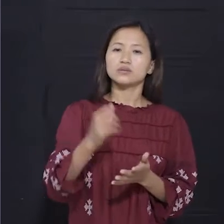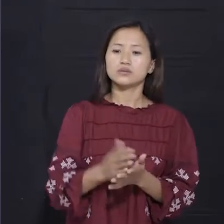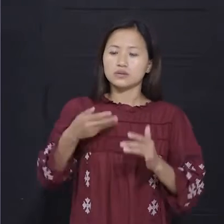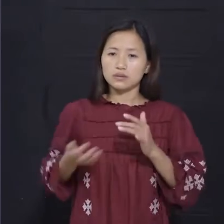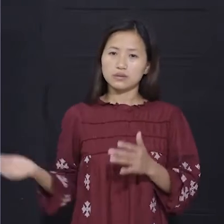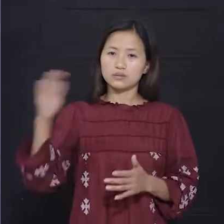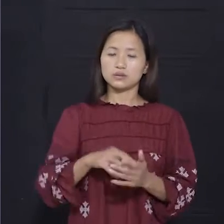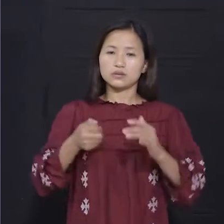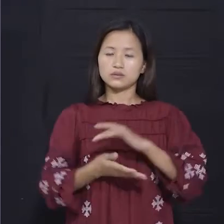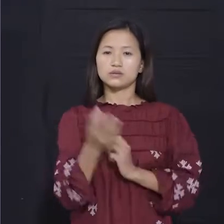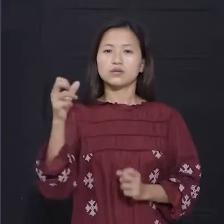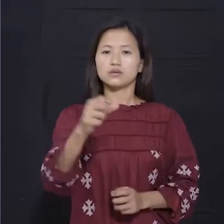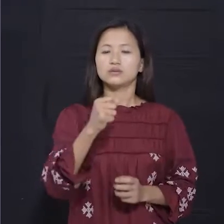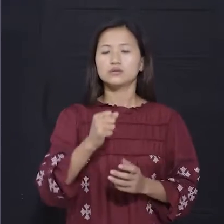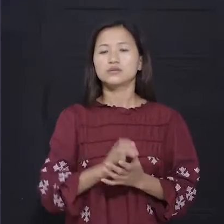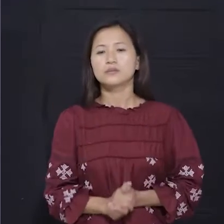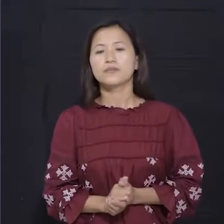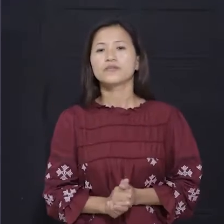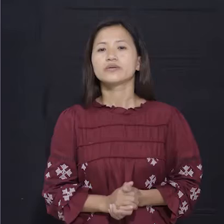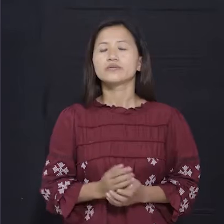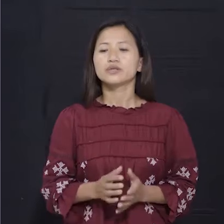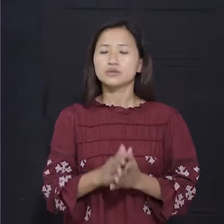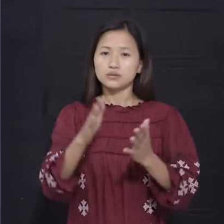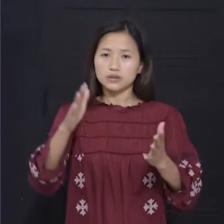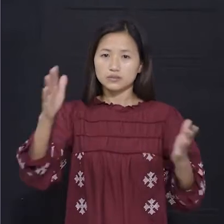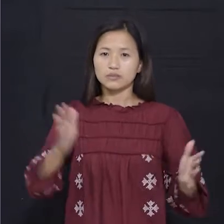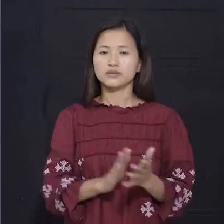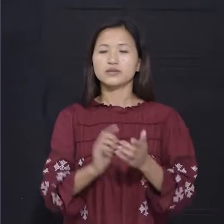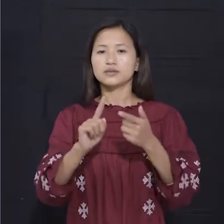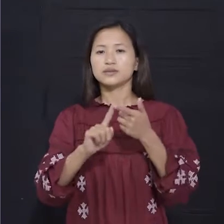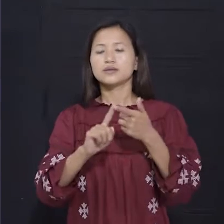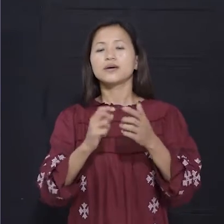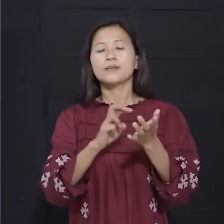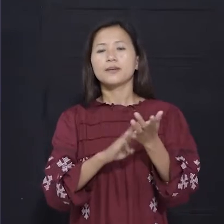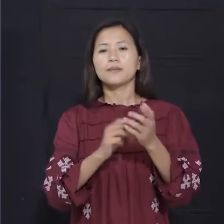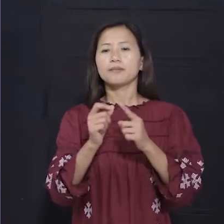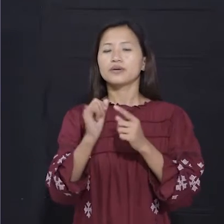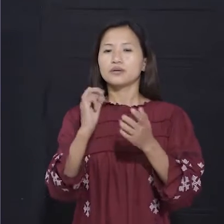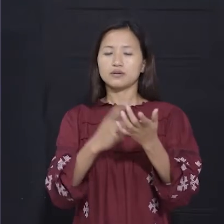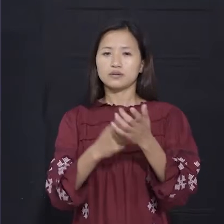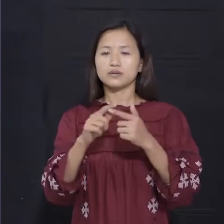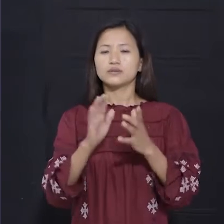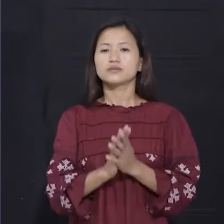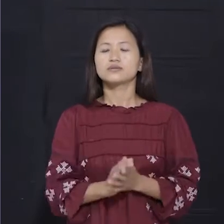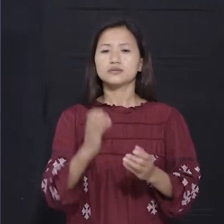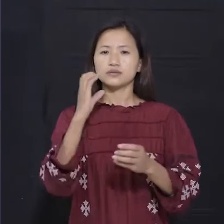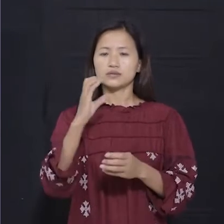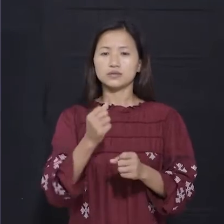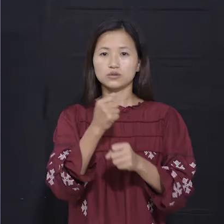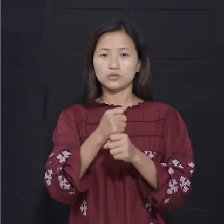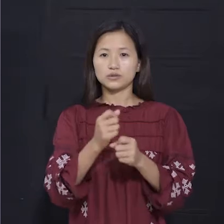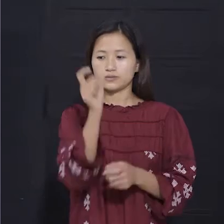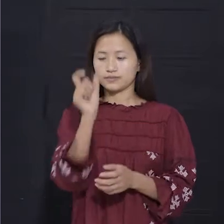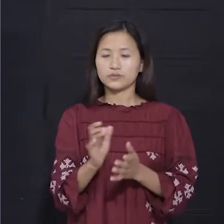under their control, and that is how they used to expand their empire. So similarly, Chandragupta Maurya, he did the same thing.